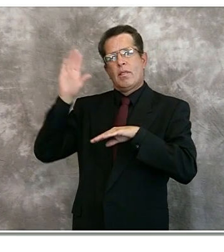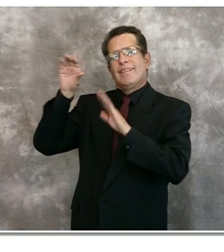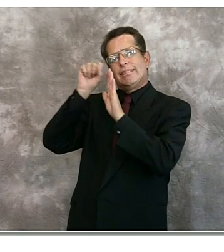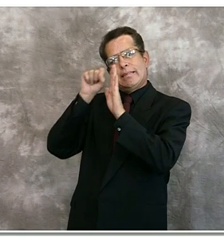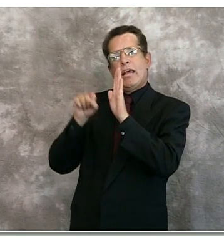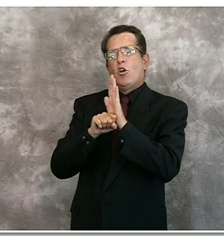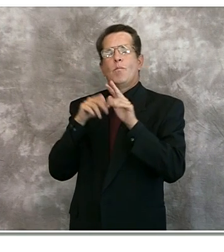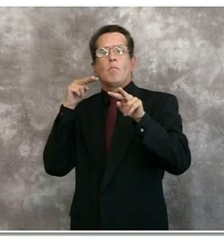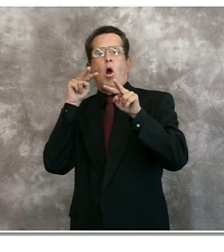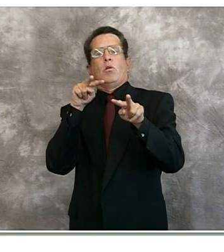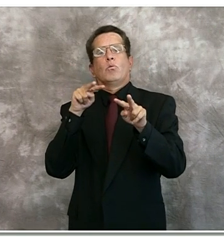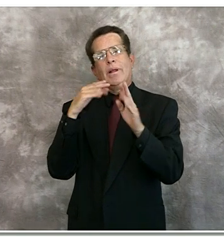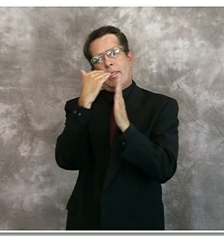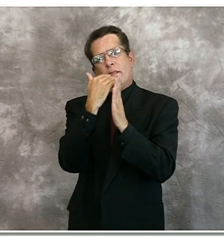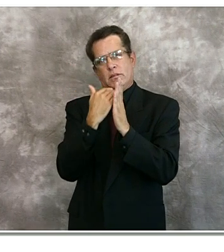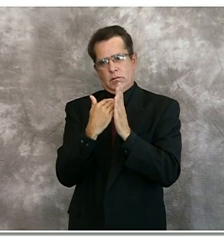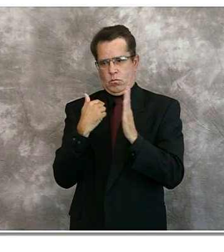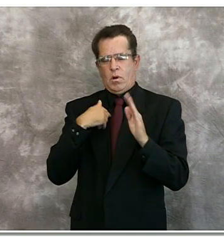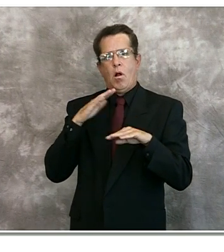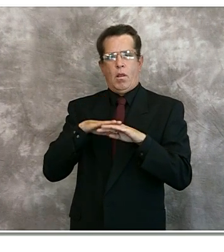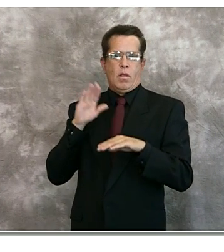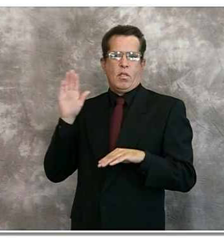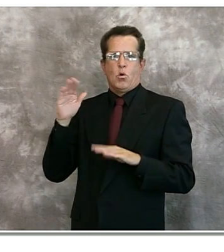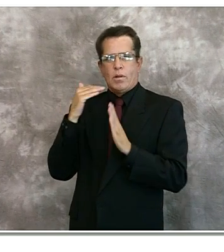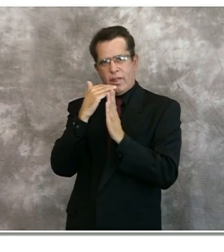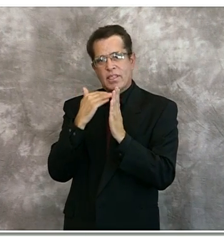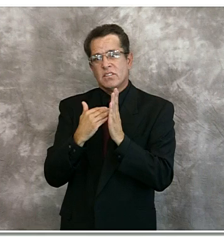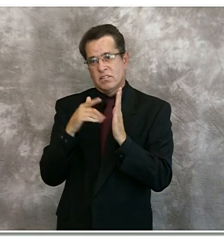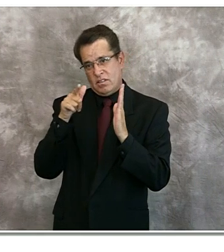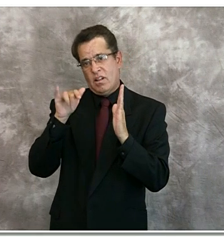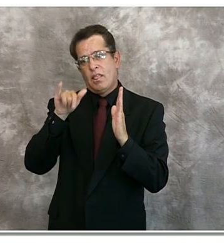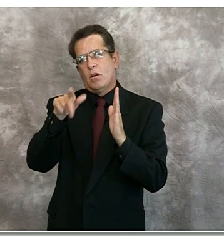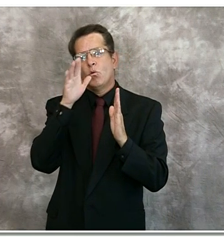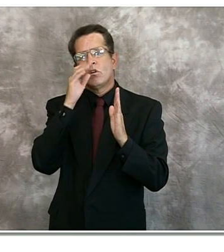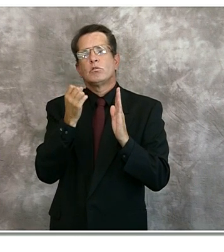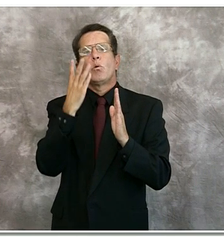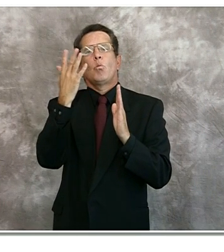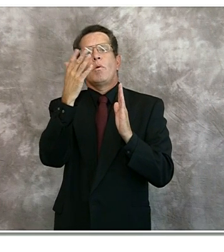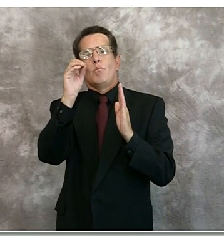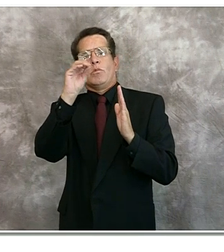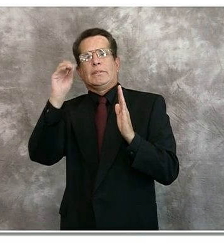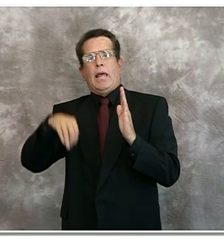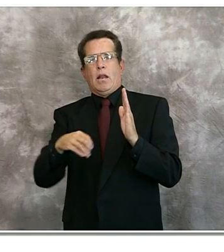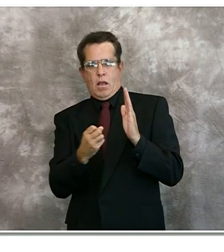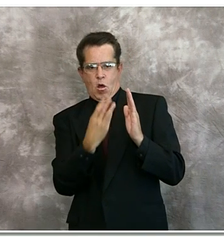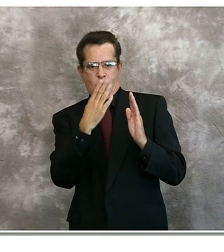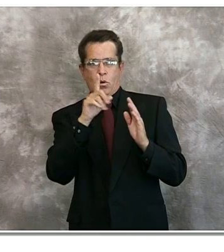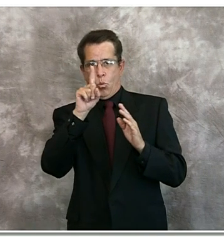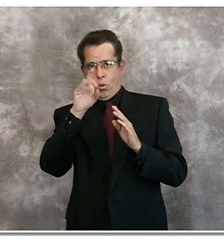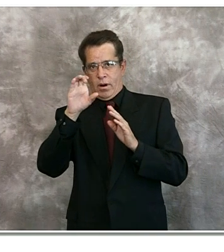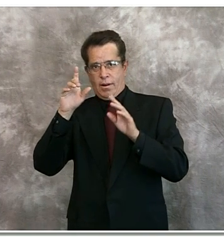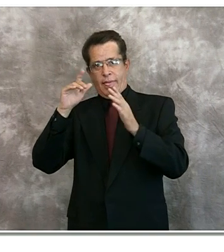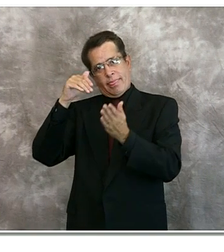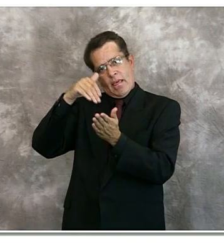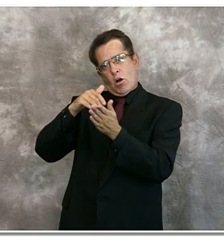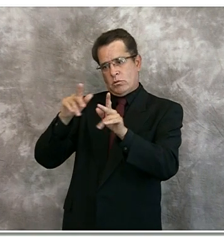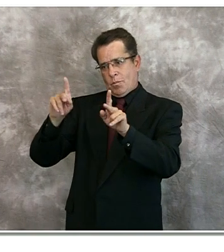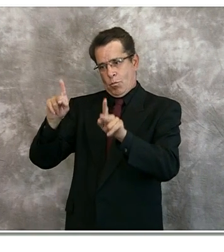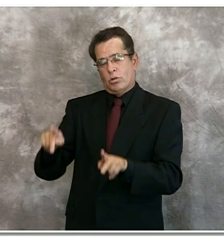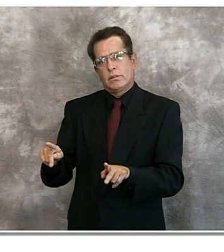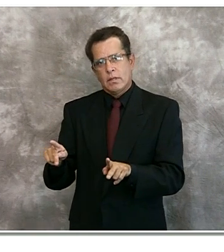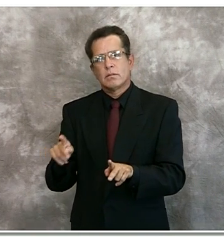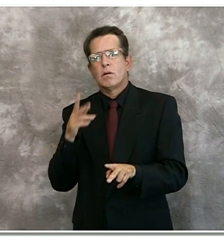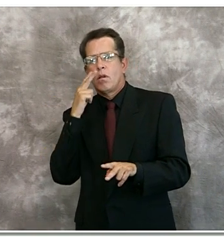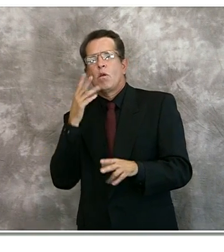county monitoring list. This trigger reflects the rate of cases per 100,000 population for a